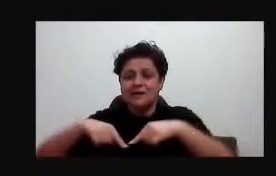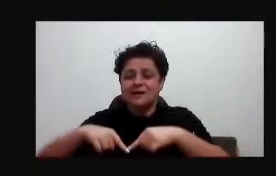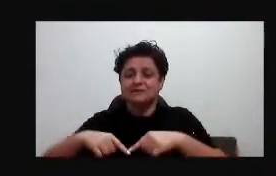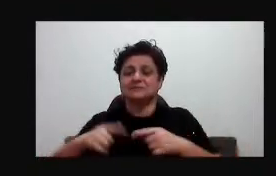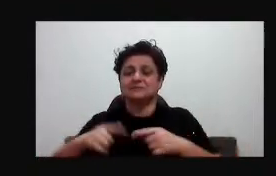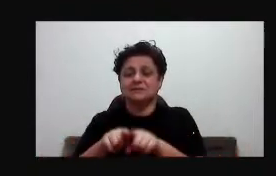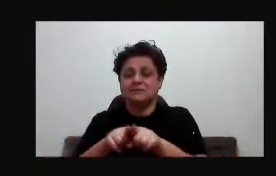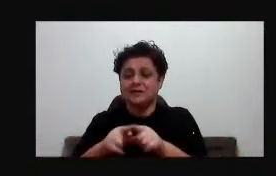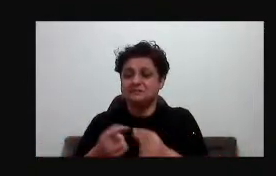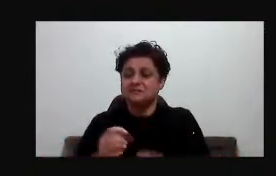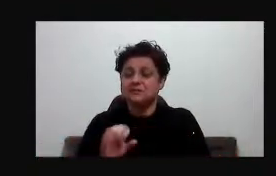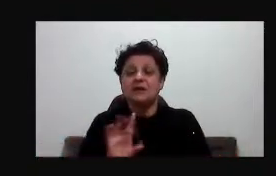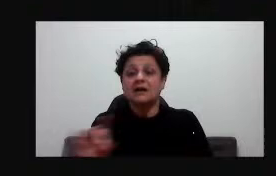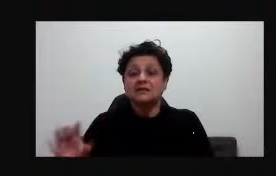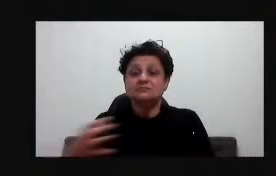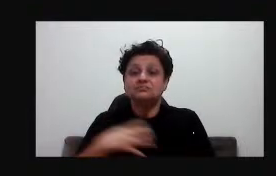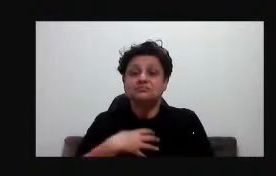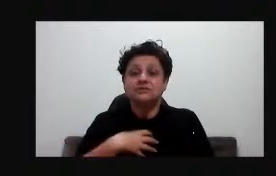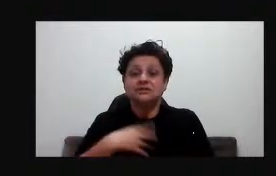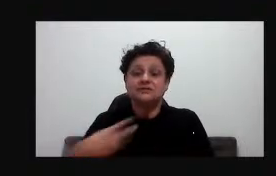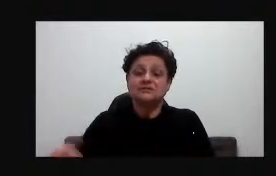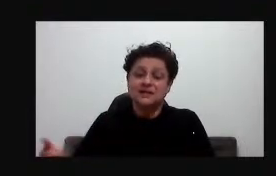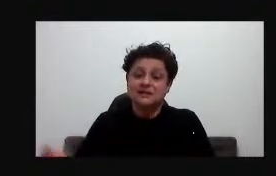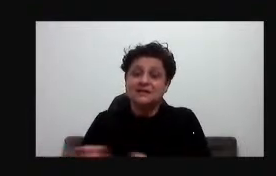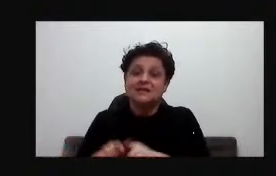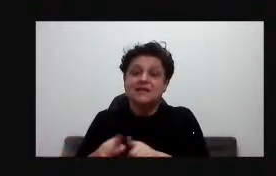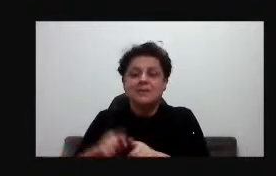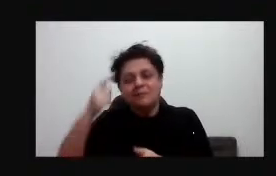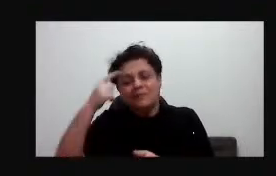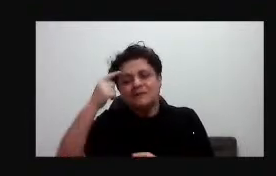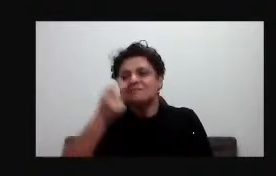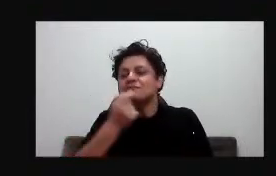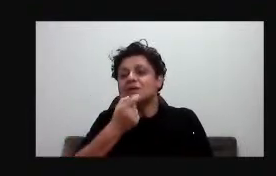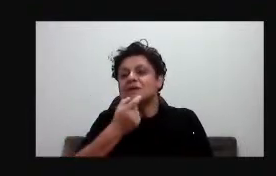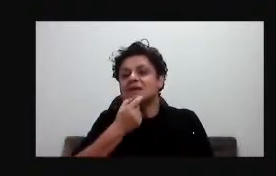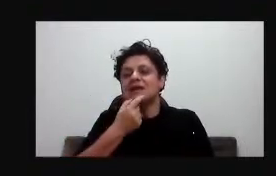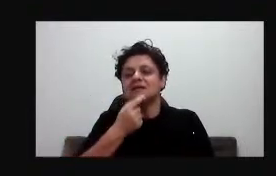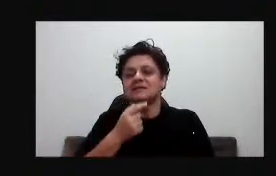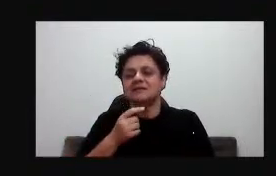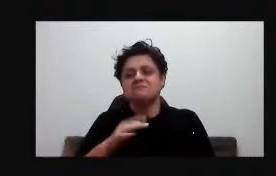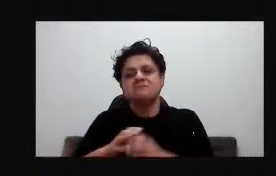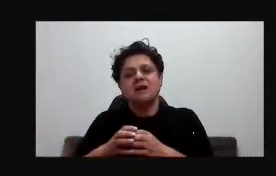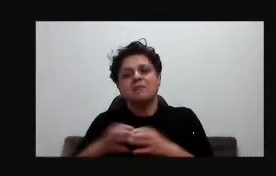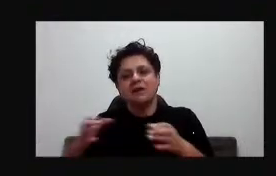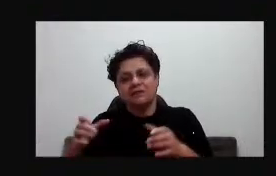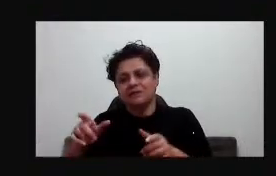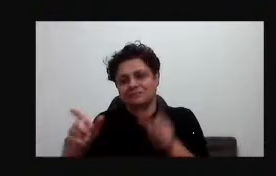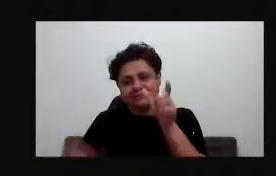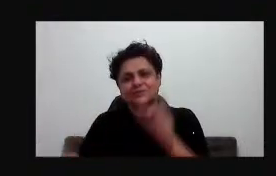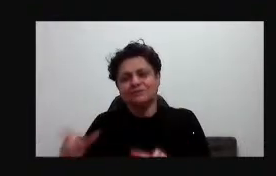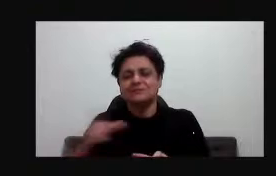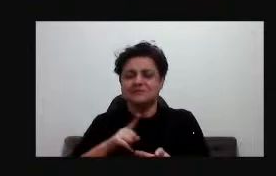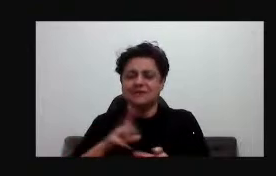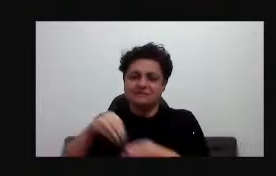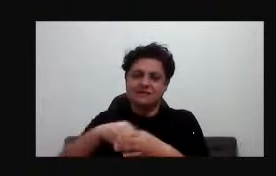the students have in the class. But those are some ideas anyway.